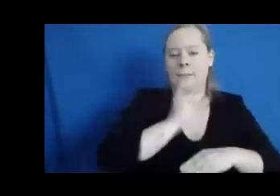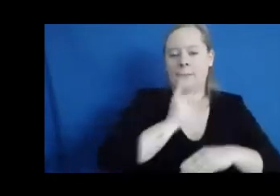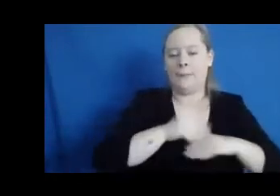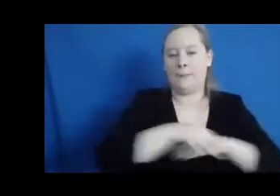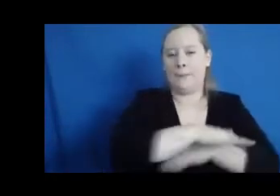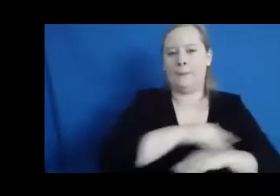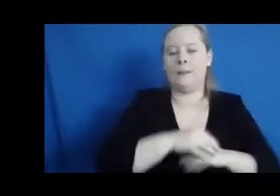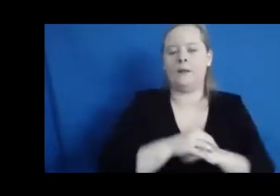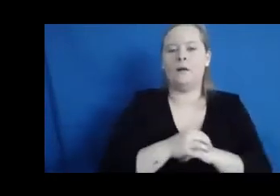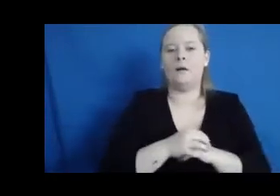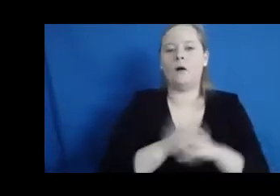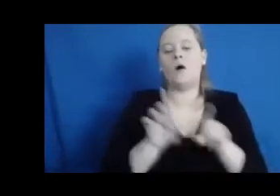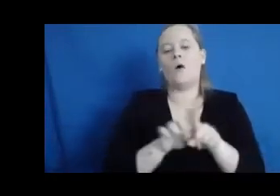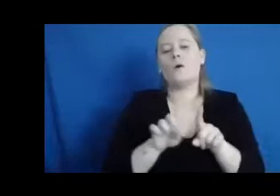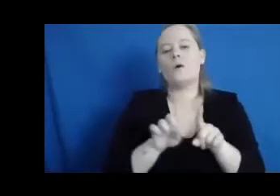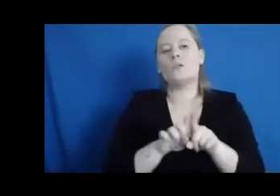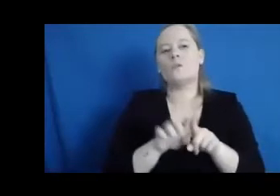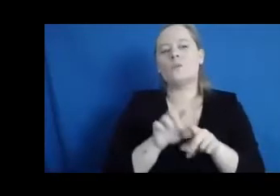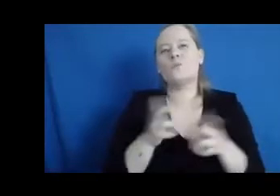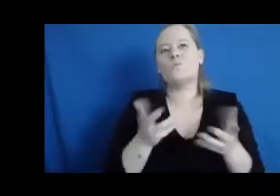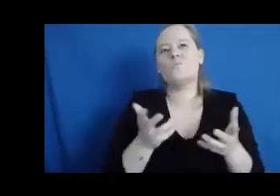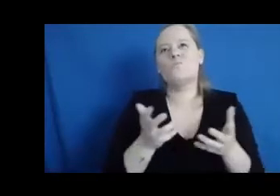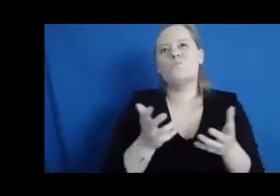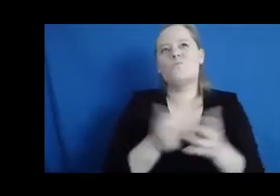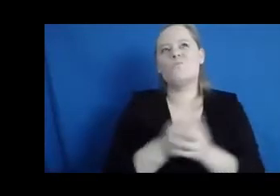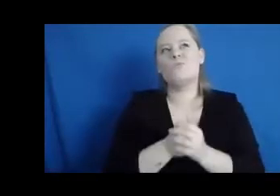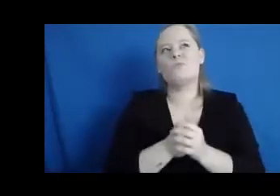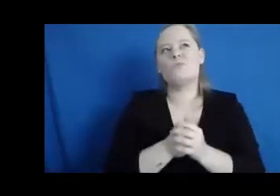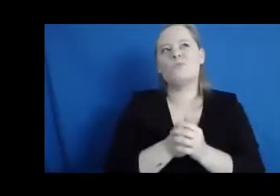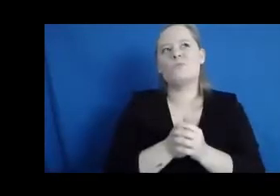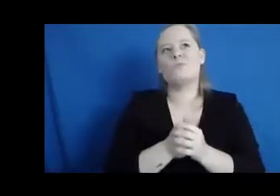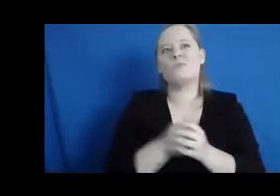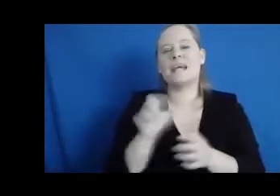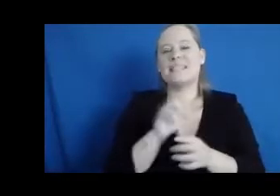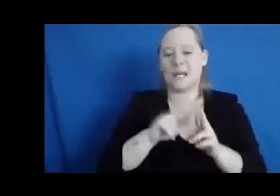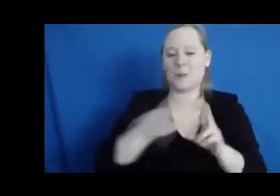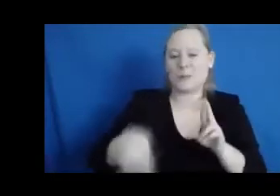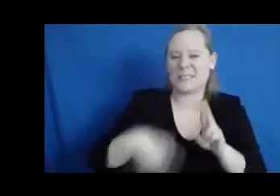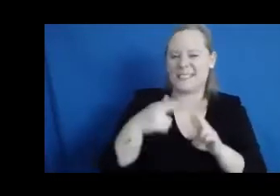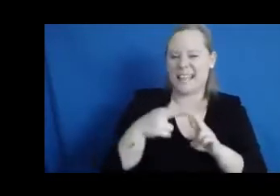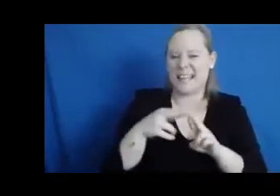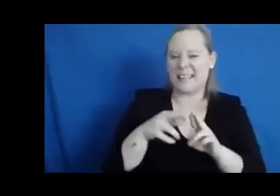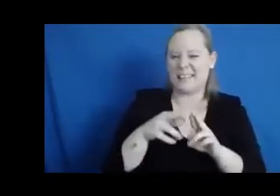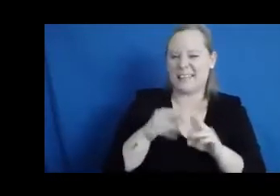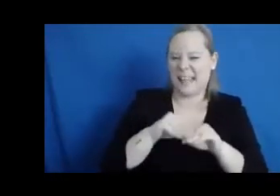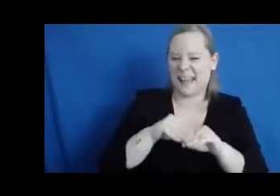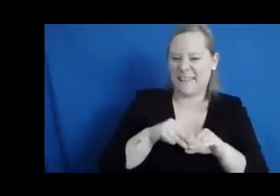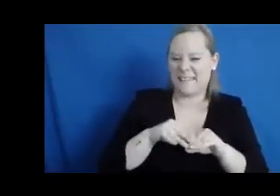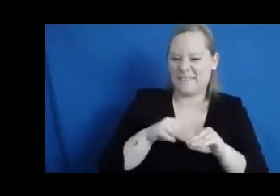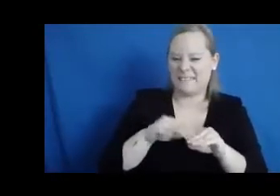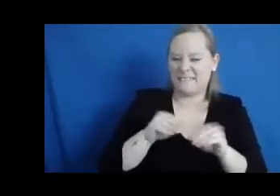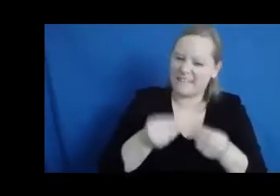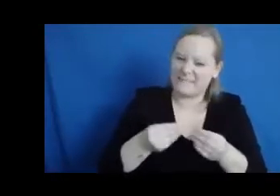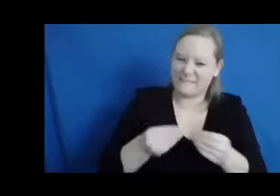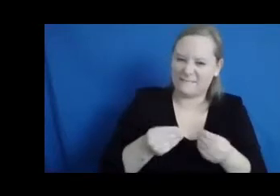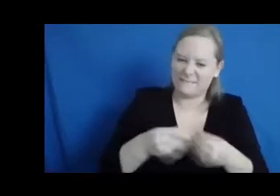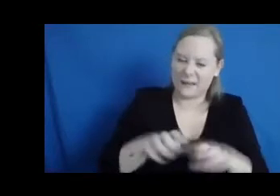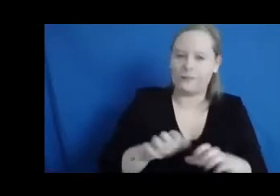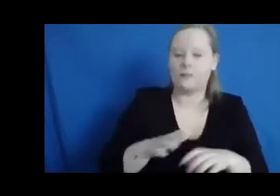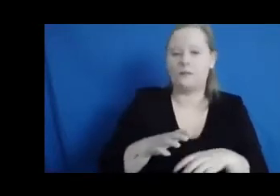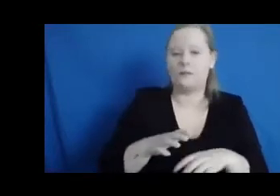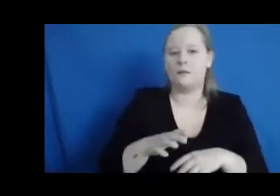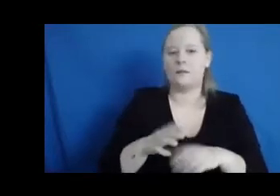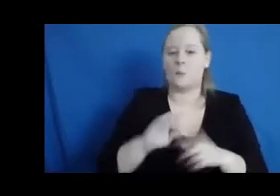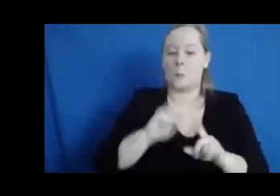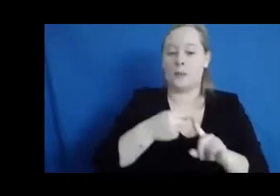a sort of almost like a recycling effect where you distribute water on irrigated fields